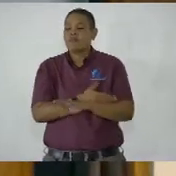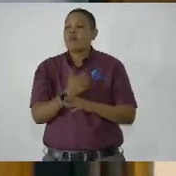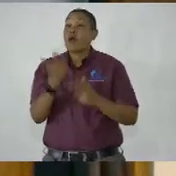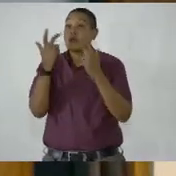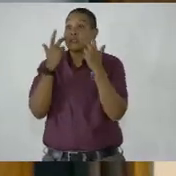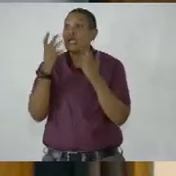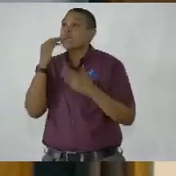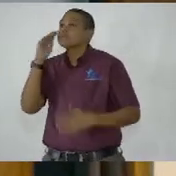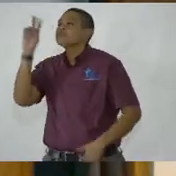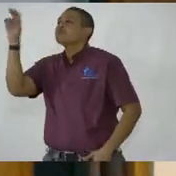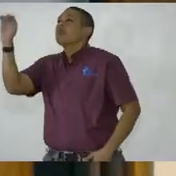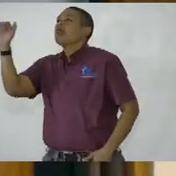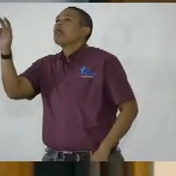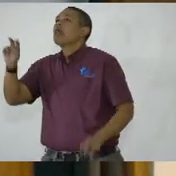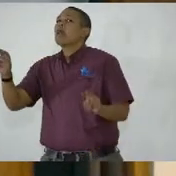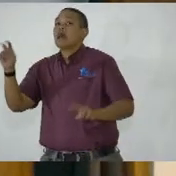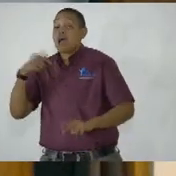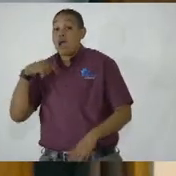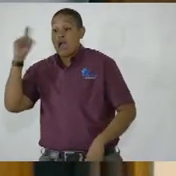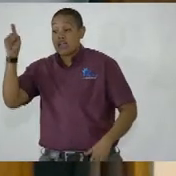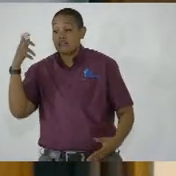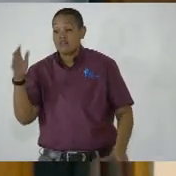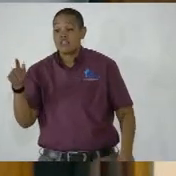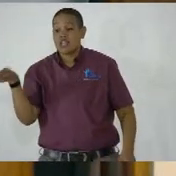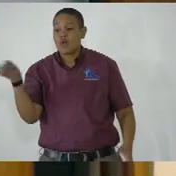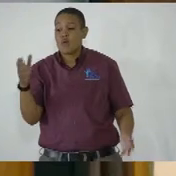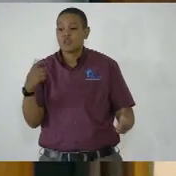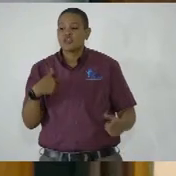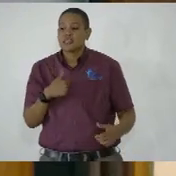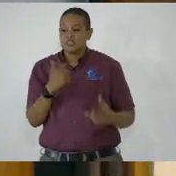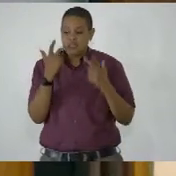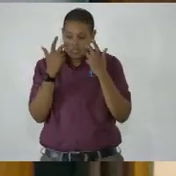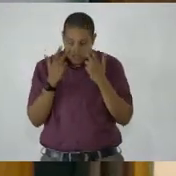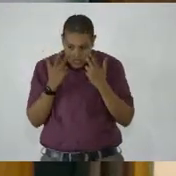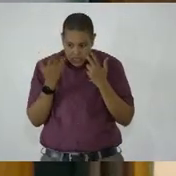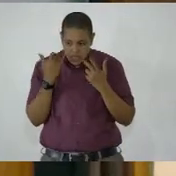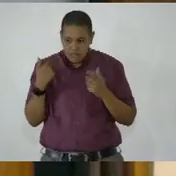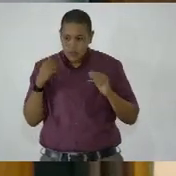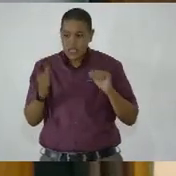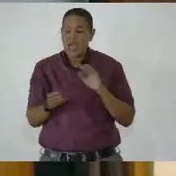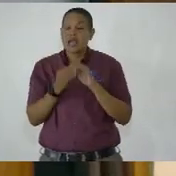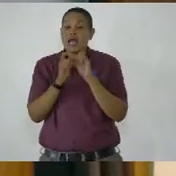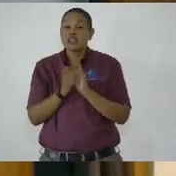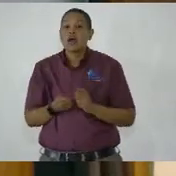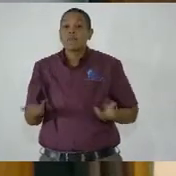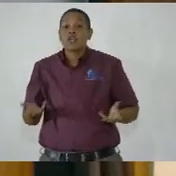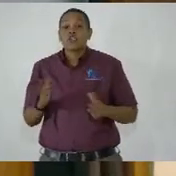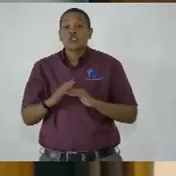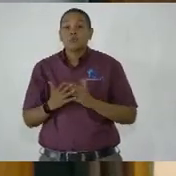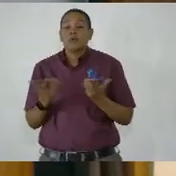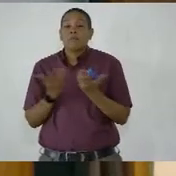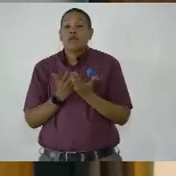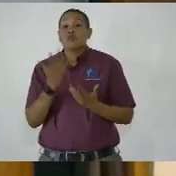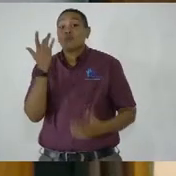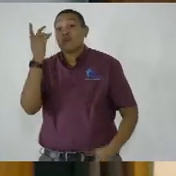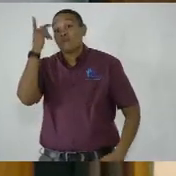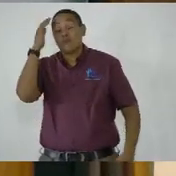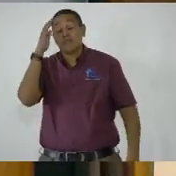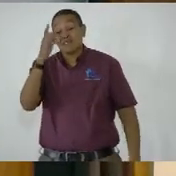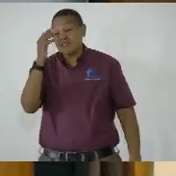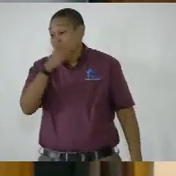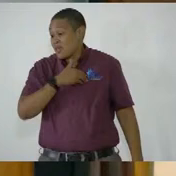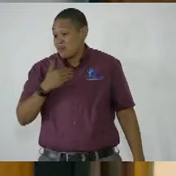it because I've asked them, and they want us to see it if we can adopt it, because, Prime Minister and